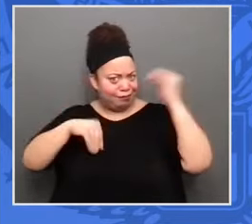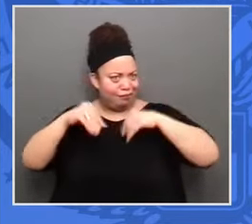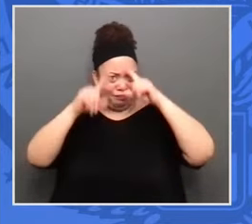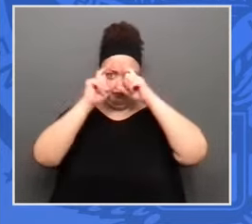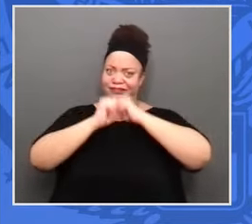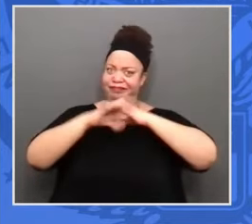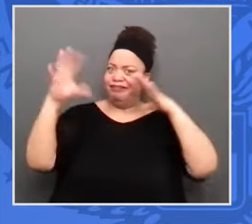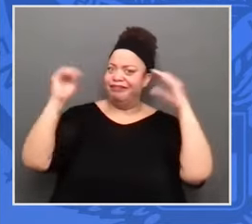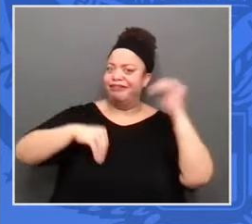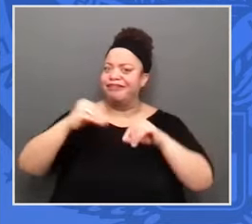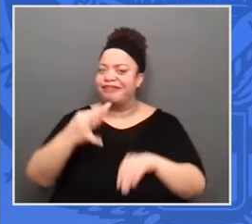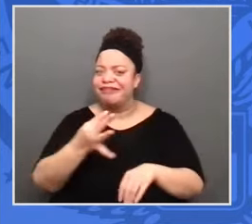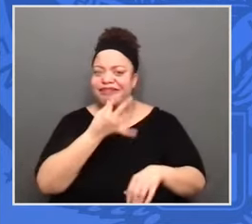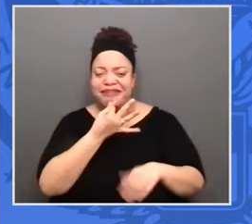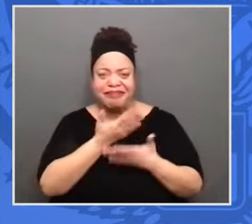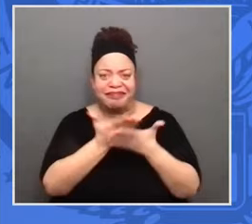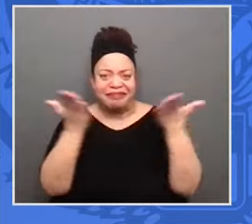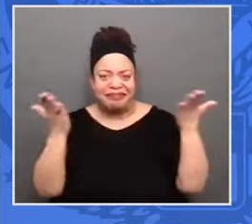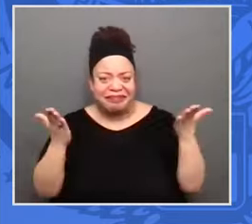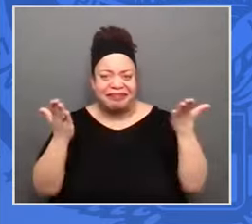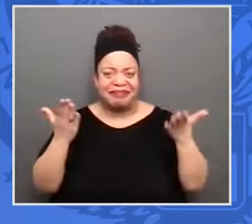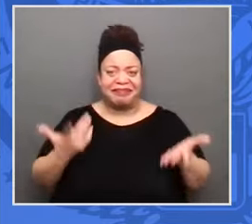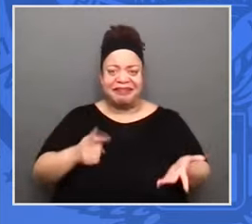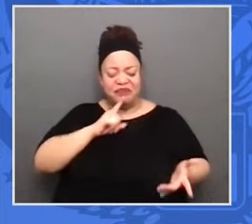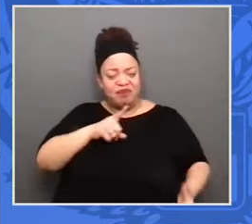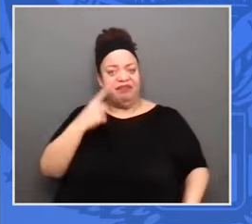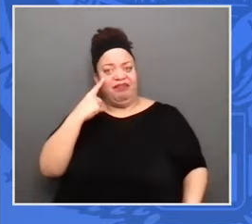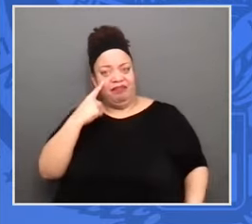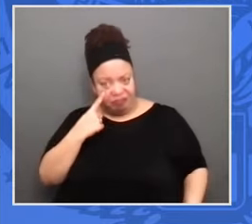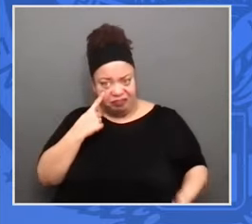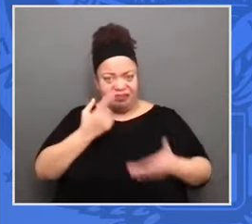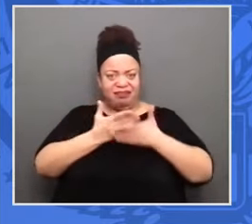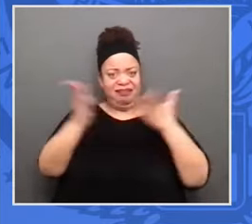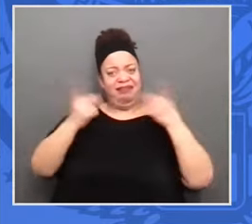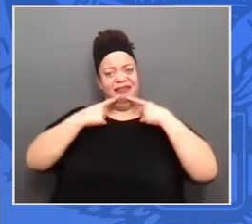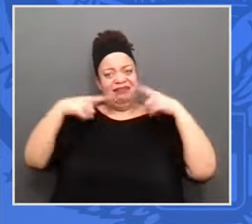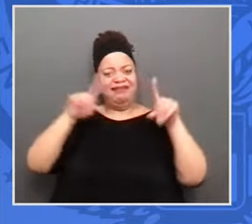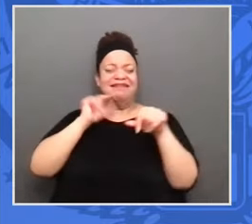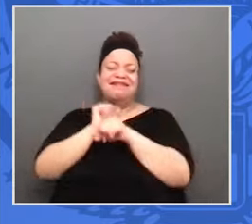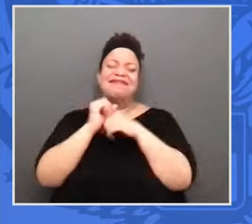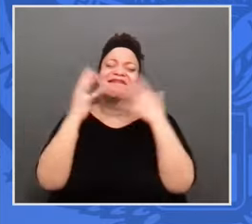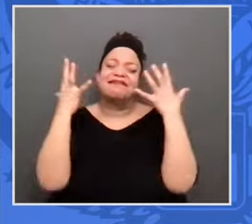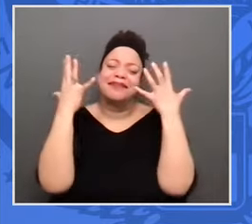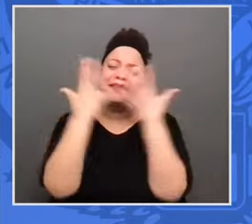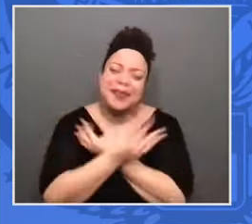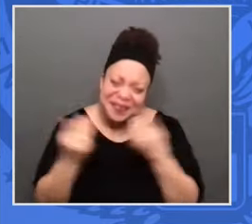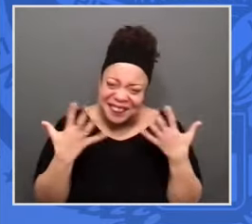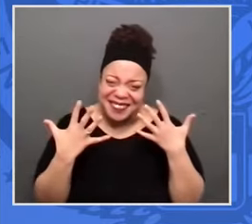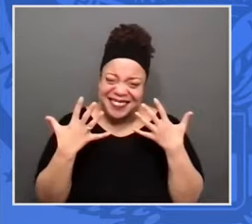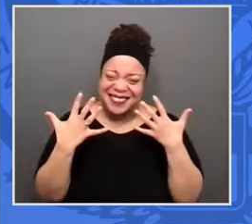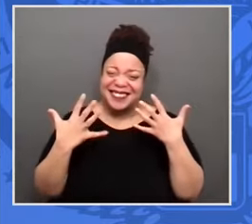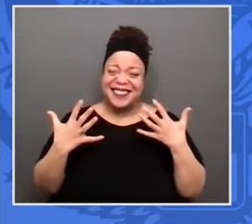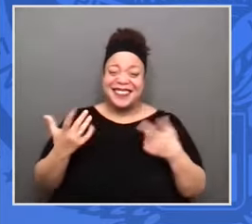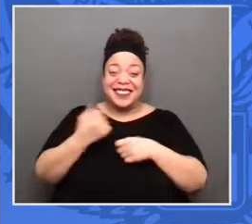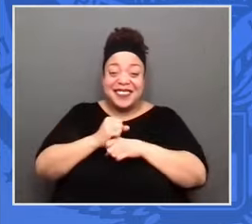Very beautiful what you both are doing. During a crisis, you know, cocktail hour can be almost any hour.